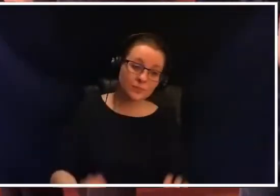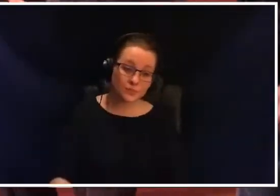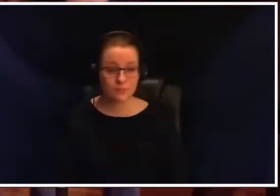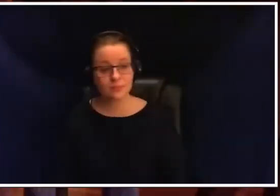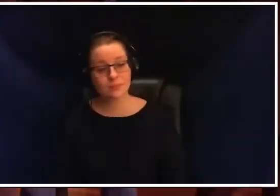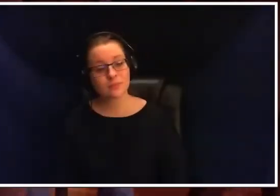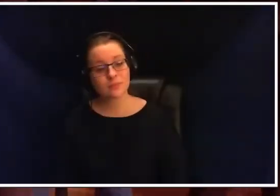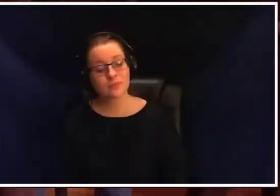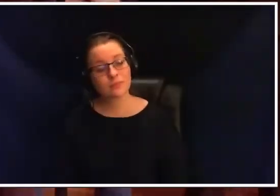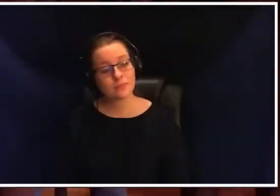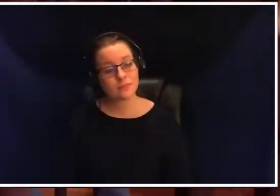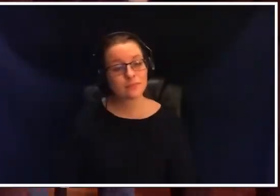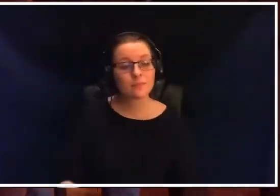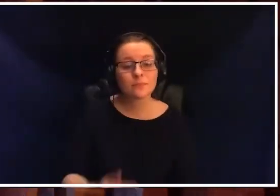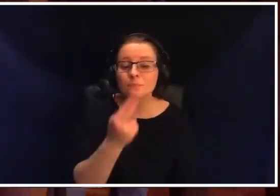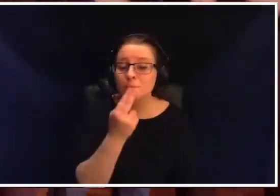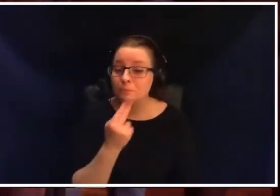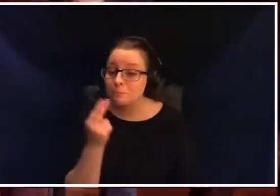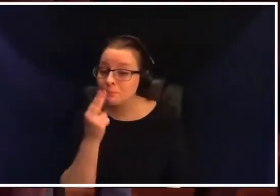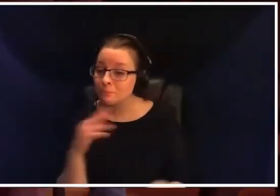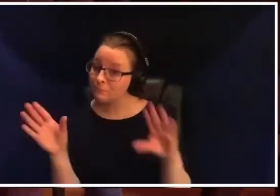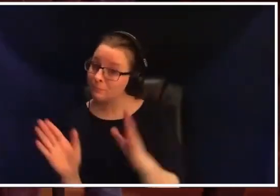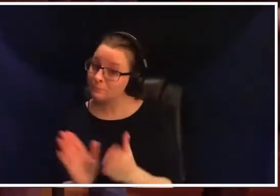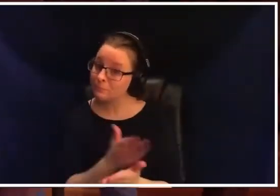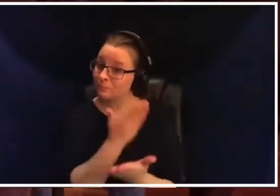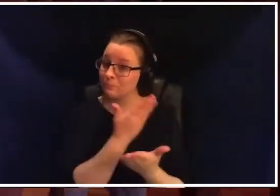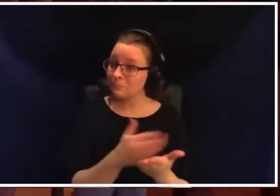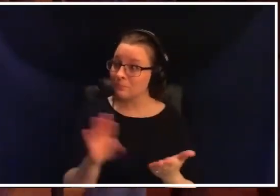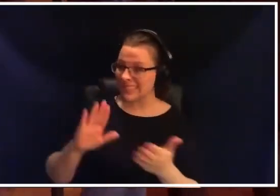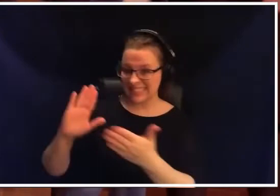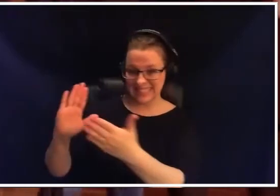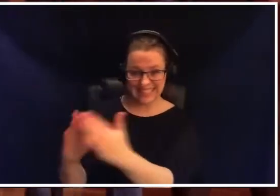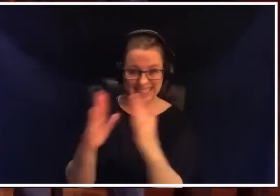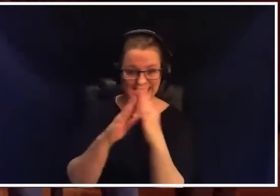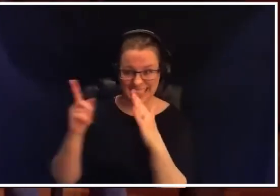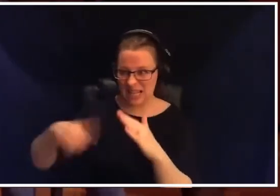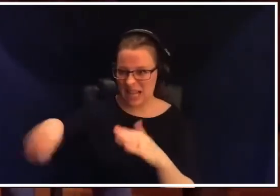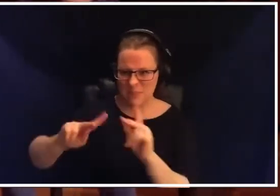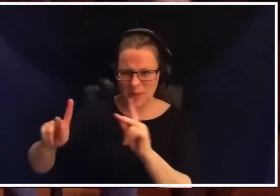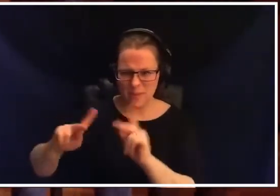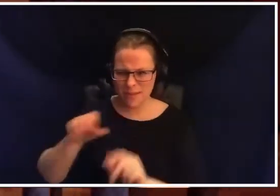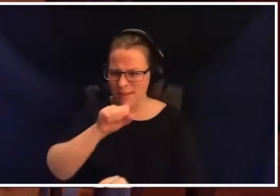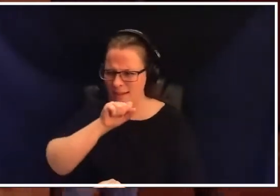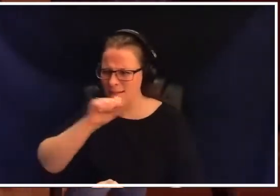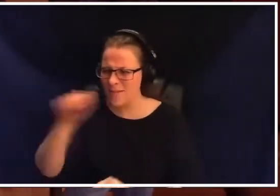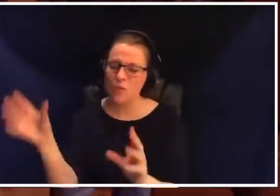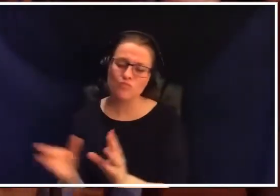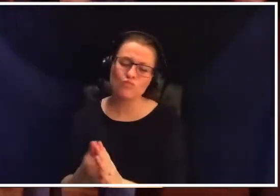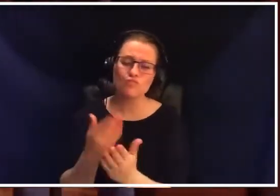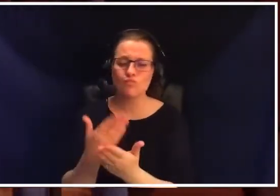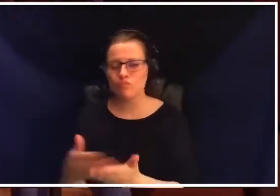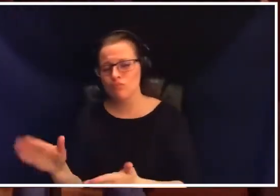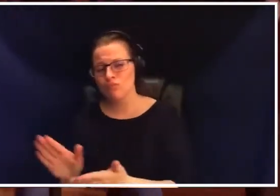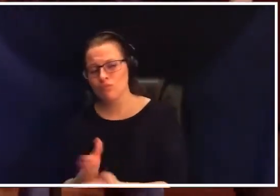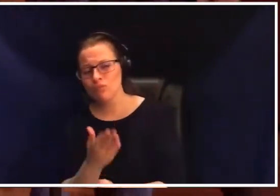There's a little ditty they're singing in the city, especially when they've been on